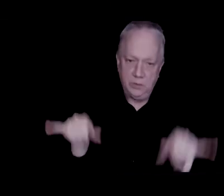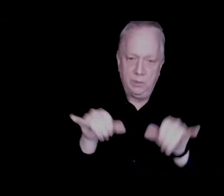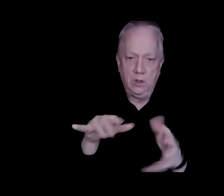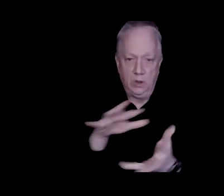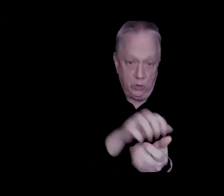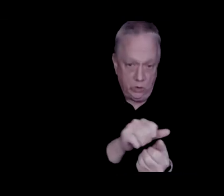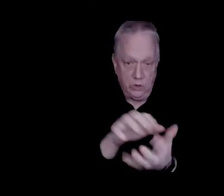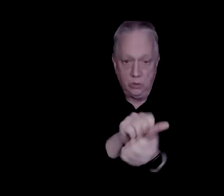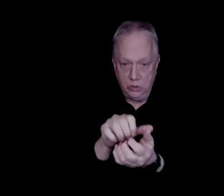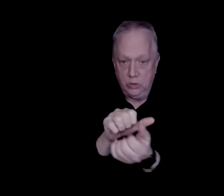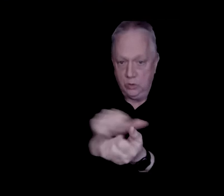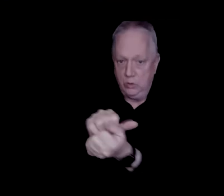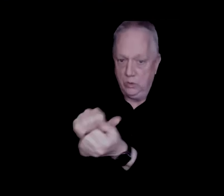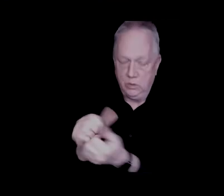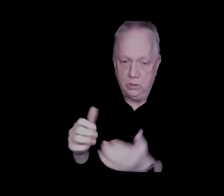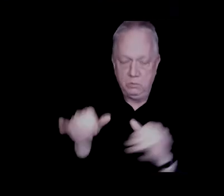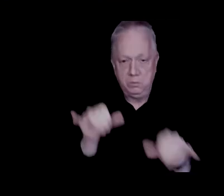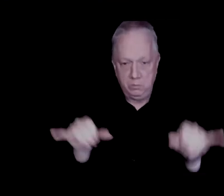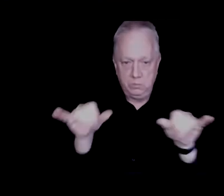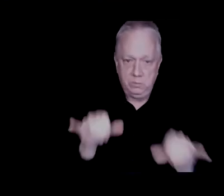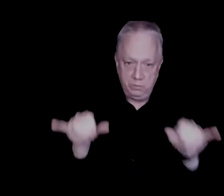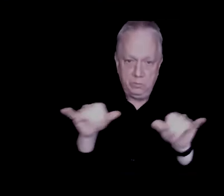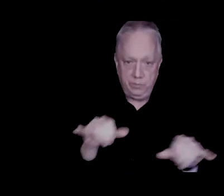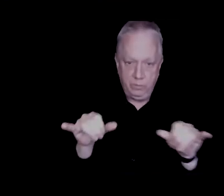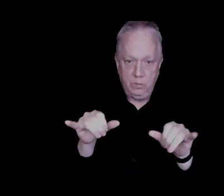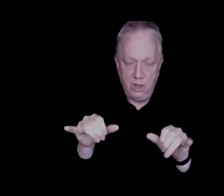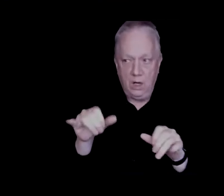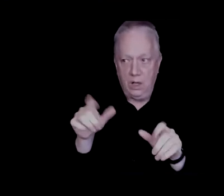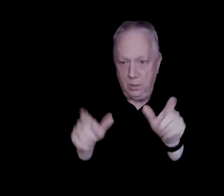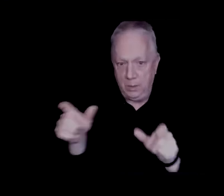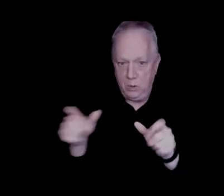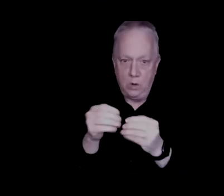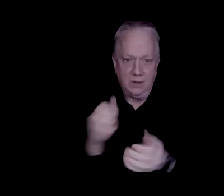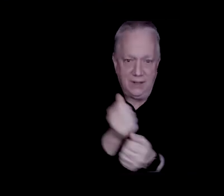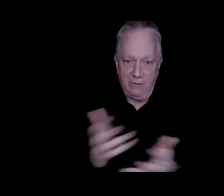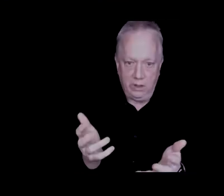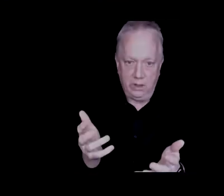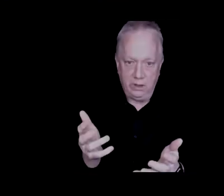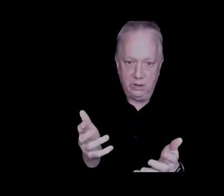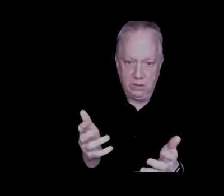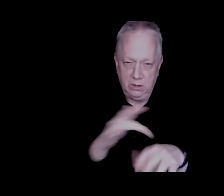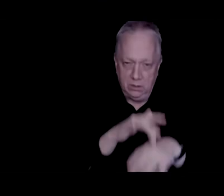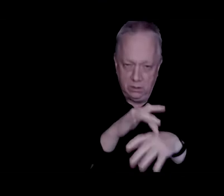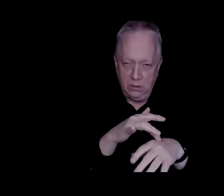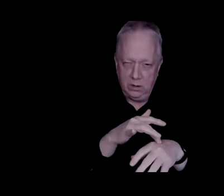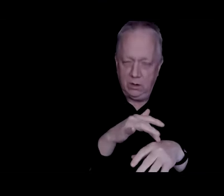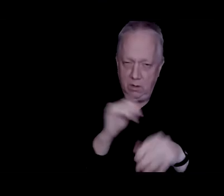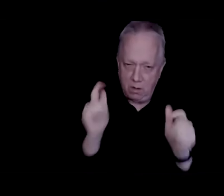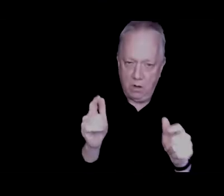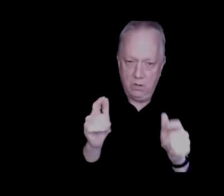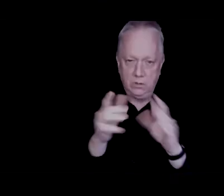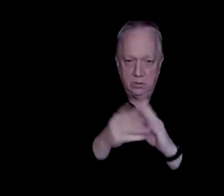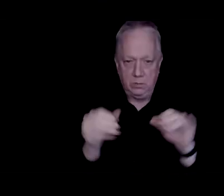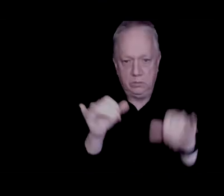ruins, and they're showing the people who lost everything. And they all saying,